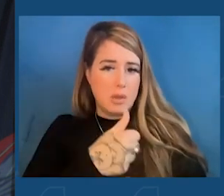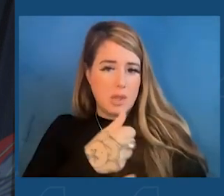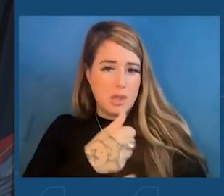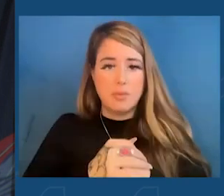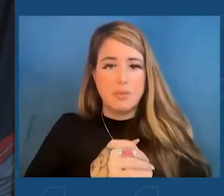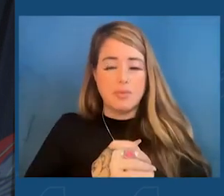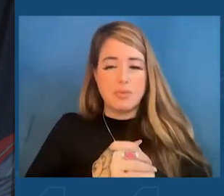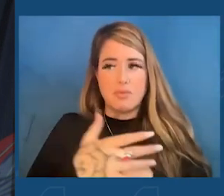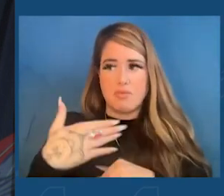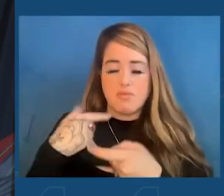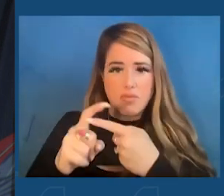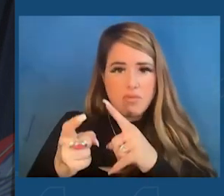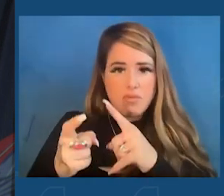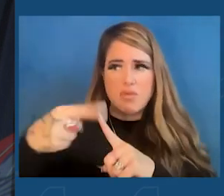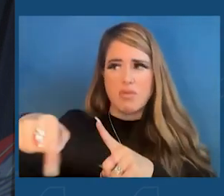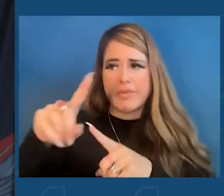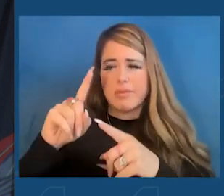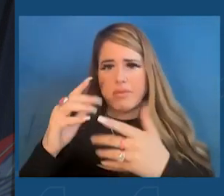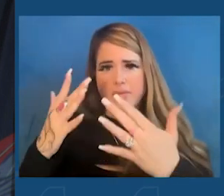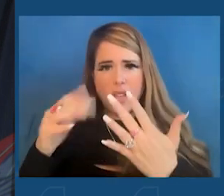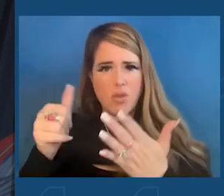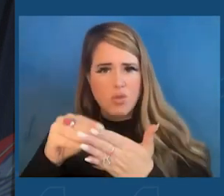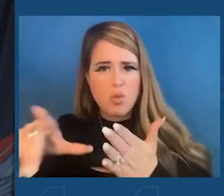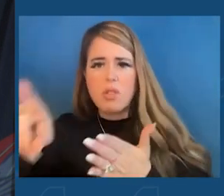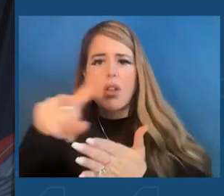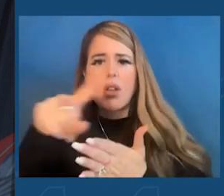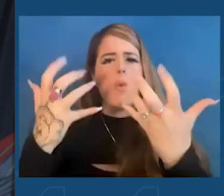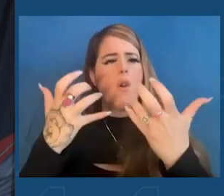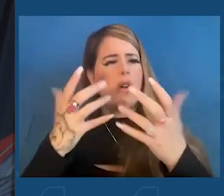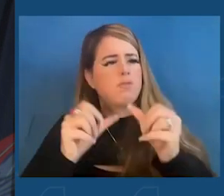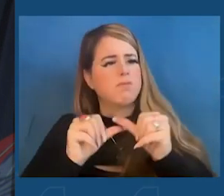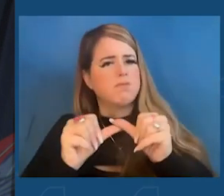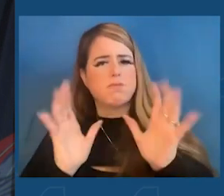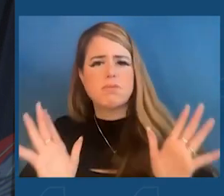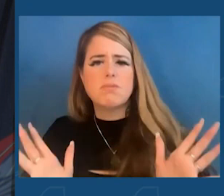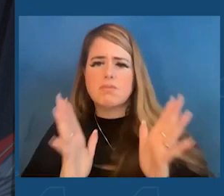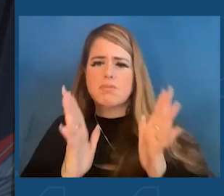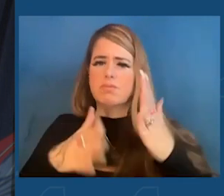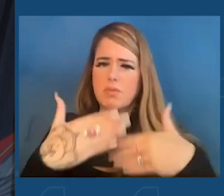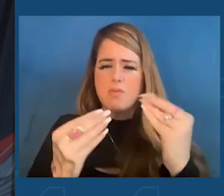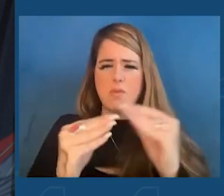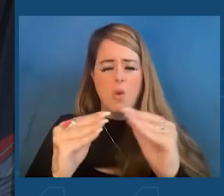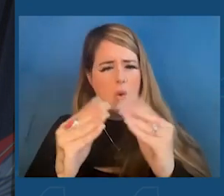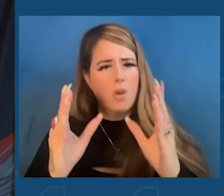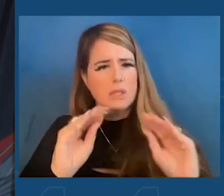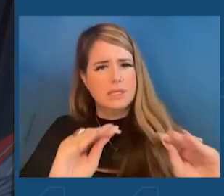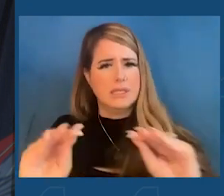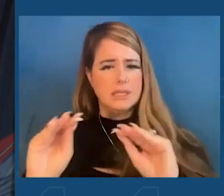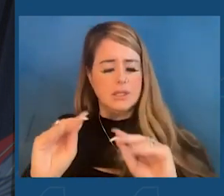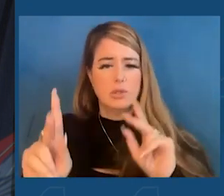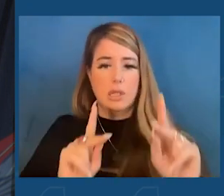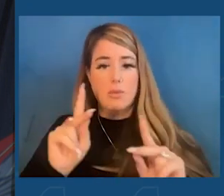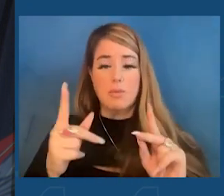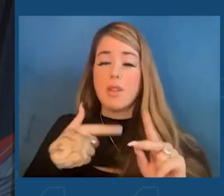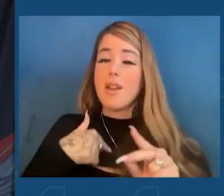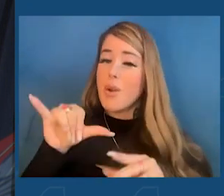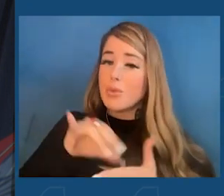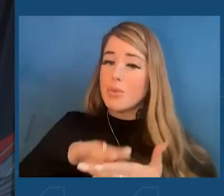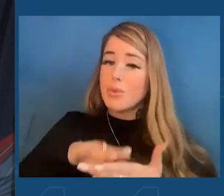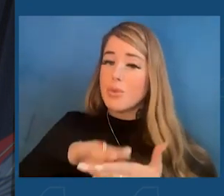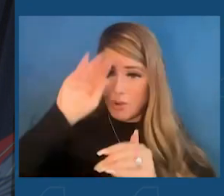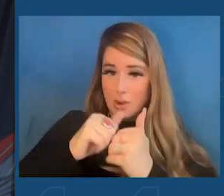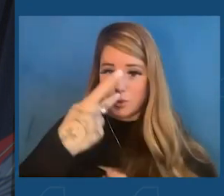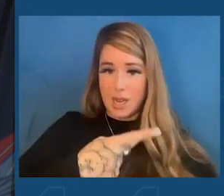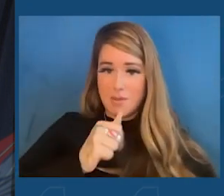were so eager to drive this topic forward, and I've learned how to take care of myself throughout the process as well. But